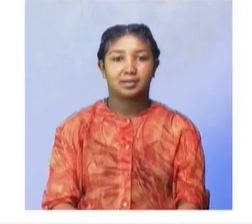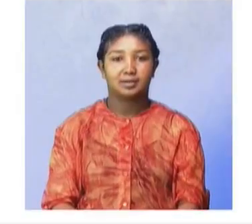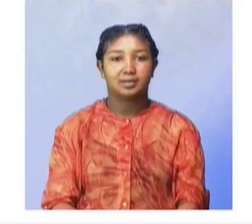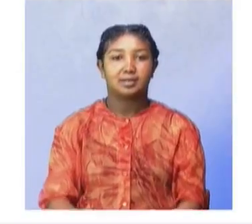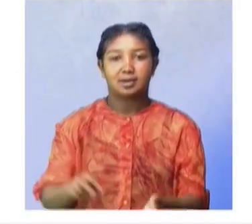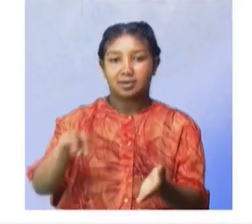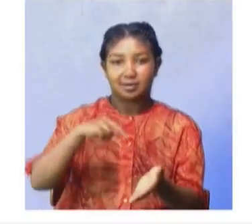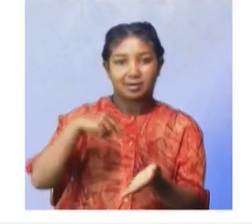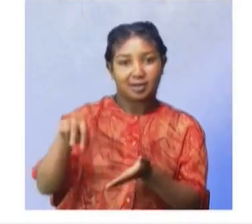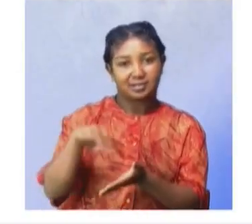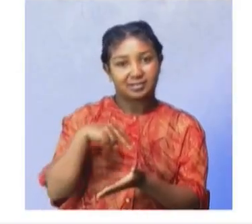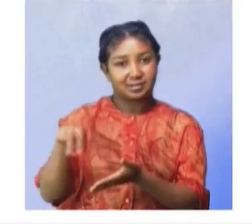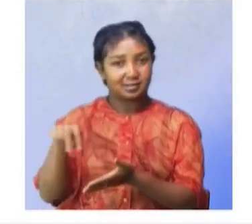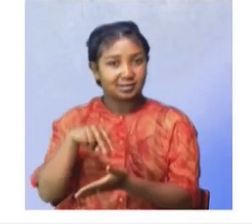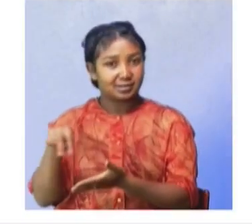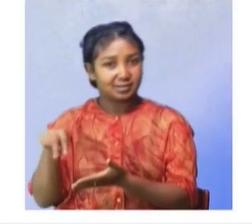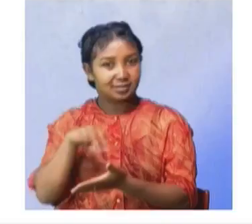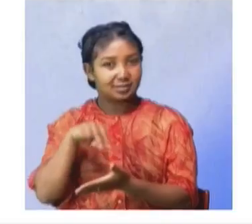Dance.